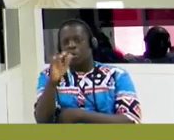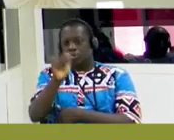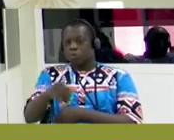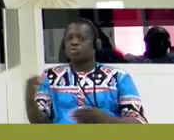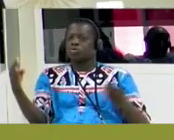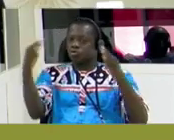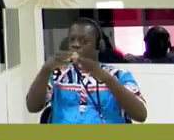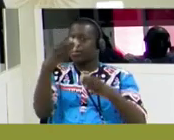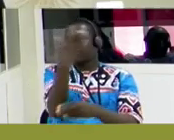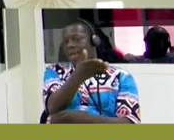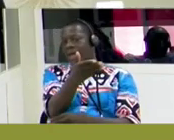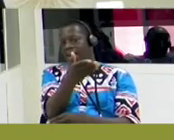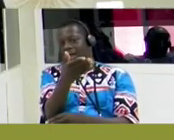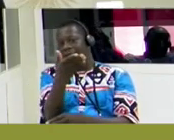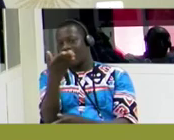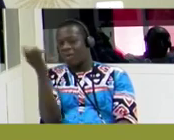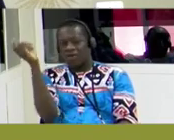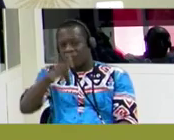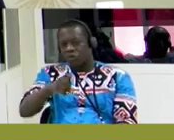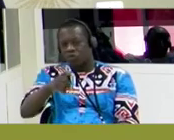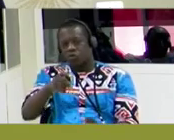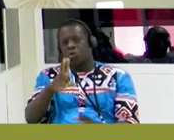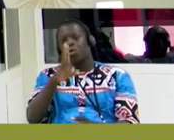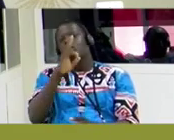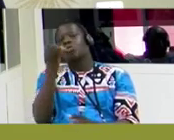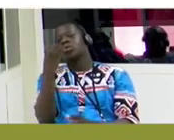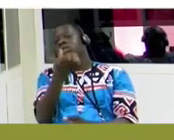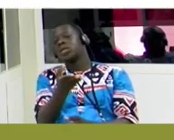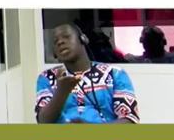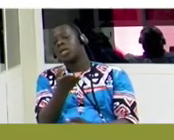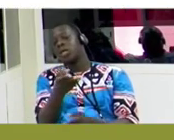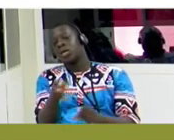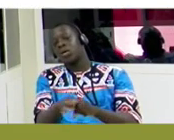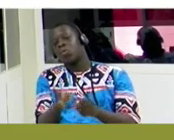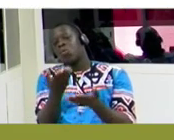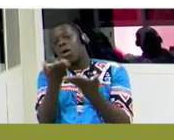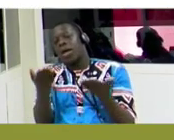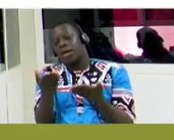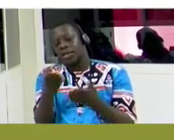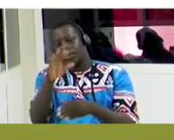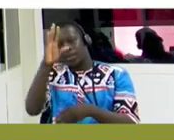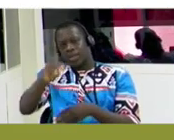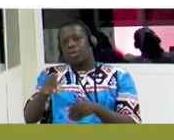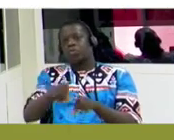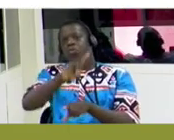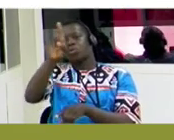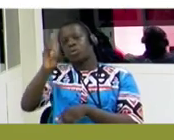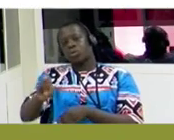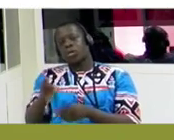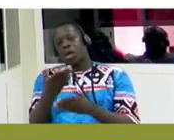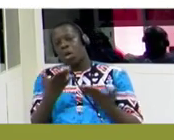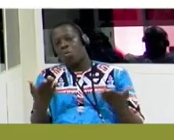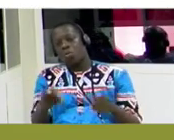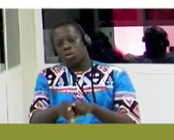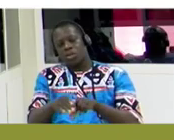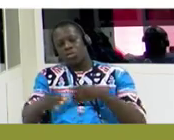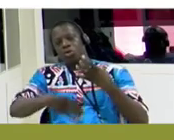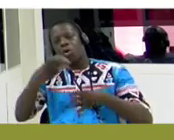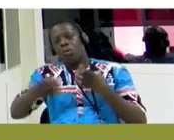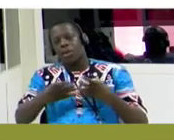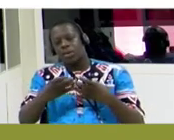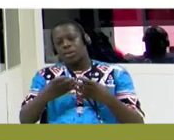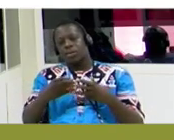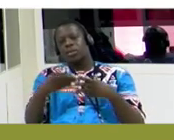by force? Who will say, why should you take this man? Who will ask that question? And if you have a complaint, where to lodge it? You don't have anywhere to lodge your